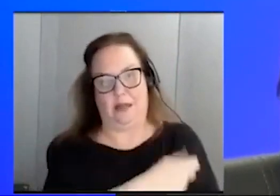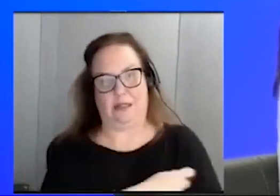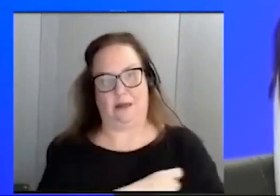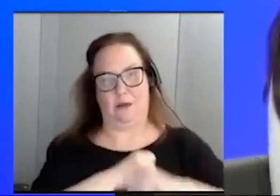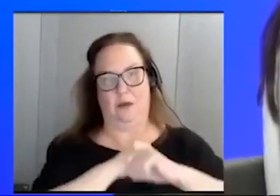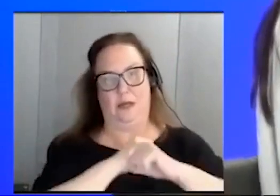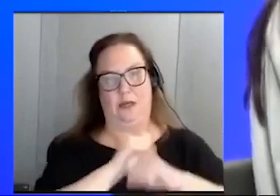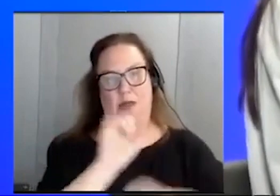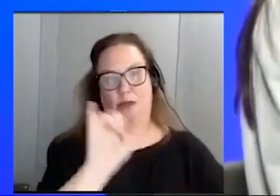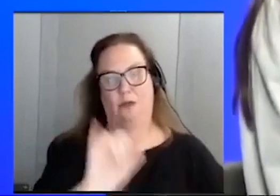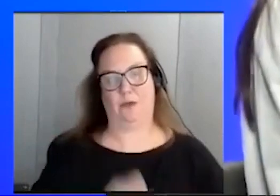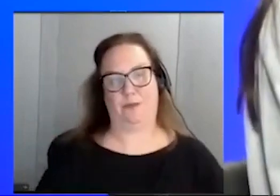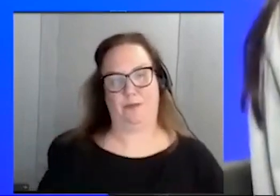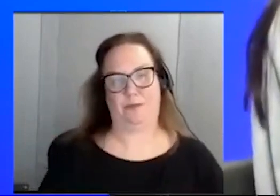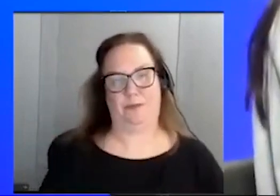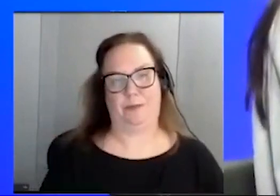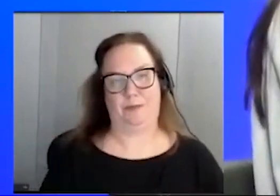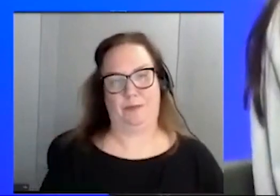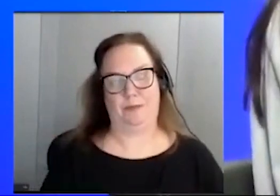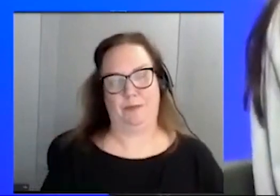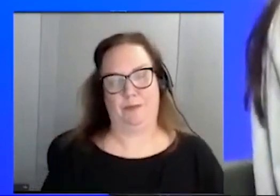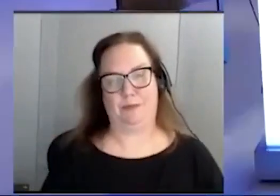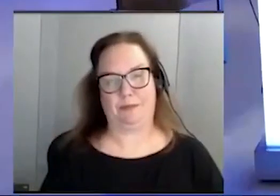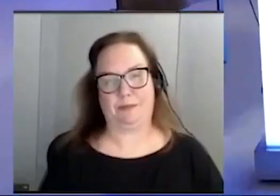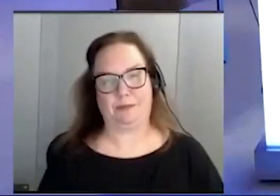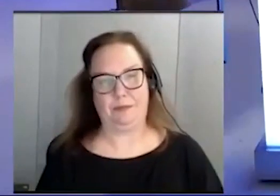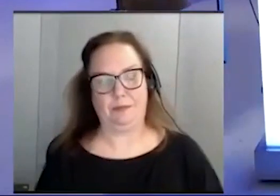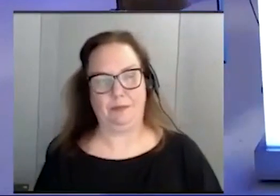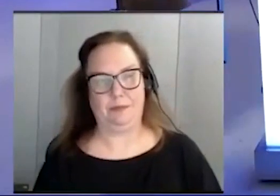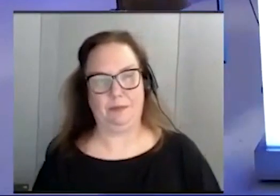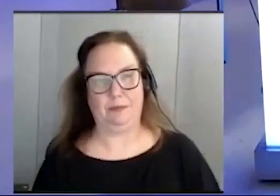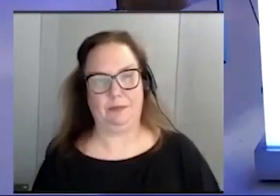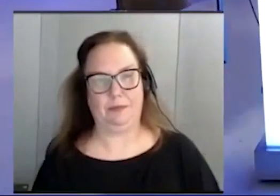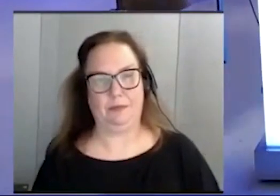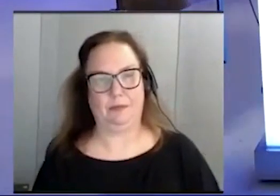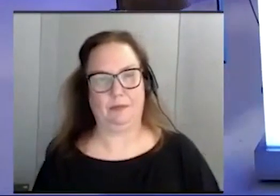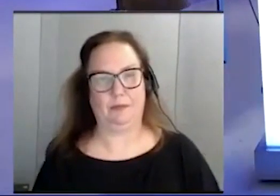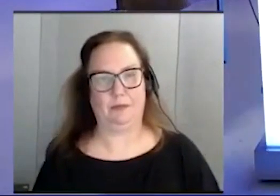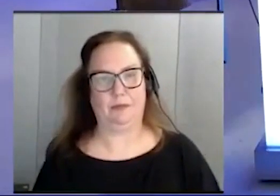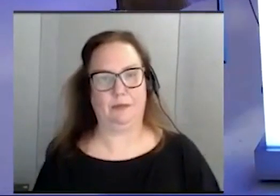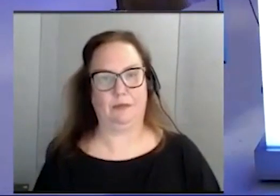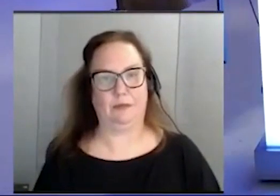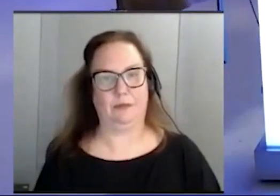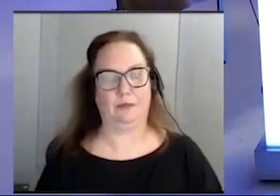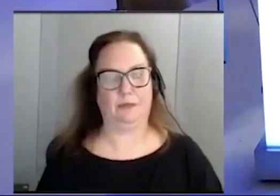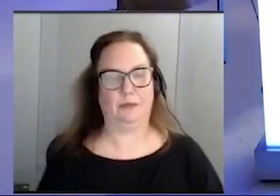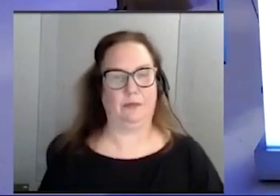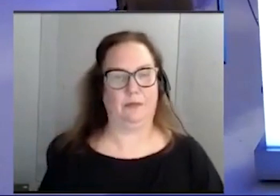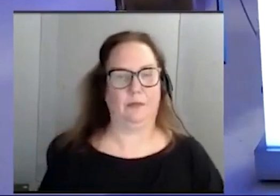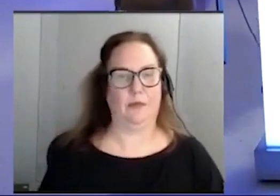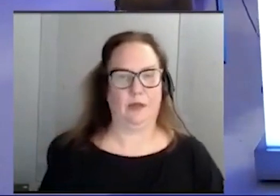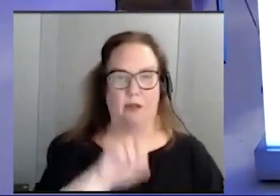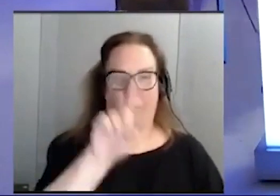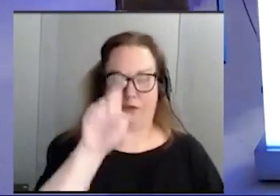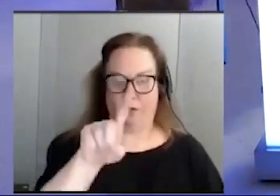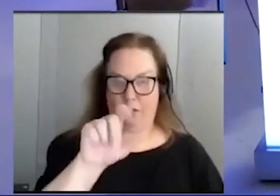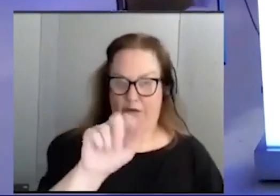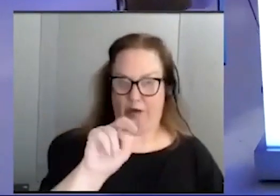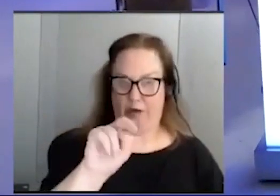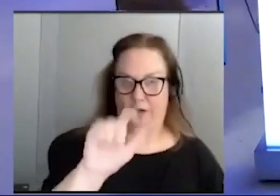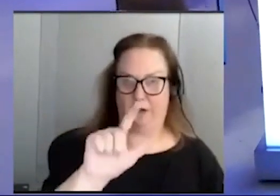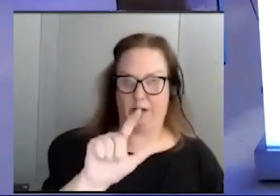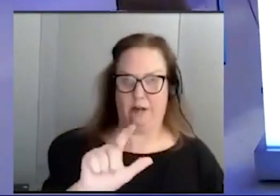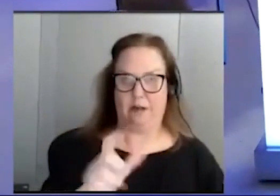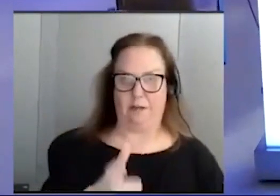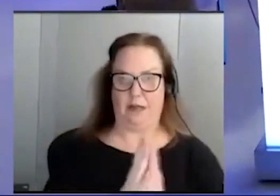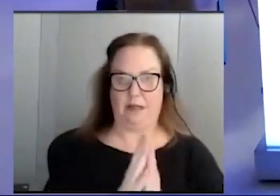too. Dr. Stites, do you have any questions? I'm looking through all of our great questions from our you bet. community. You have some for Anil and Dr. Stites. Anil, so let me just ask you